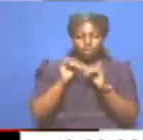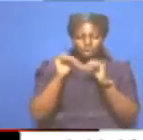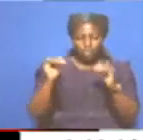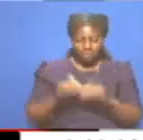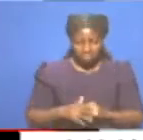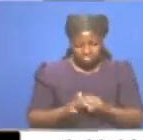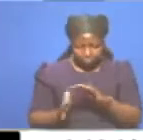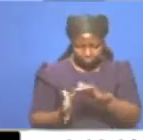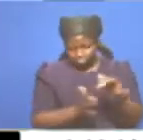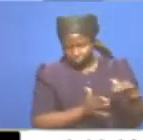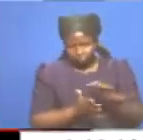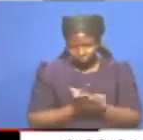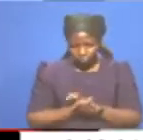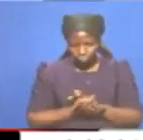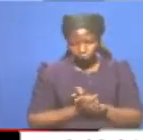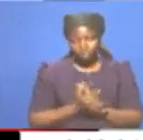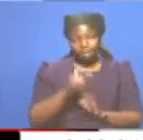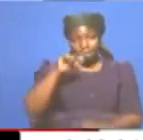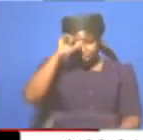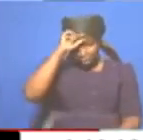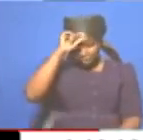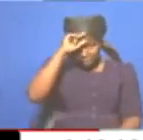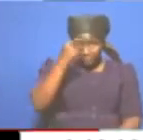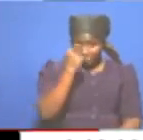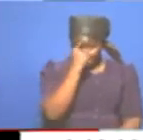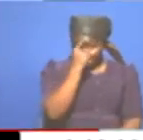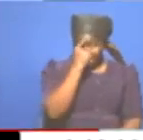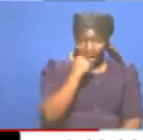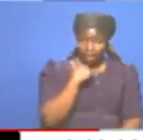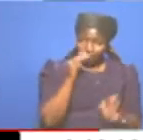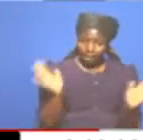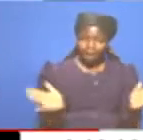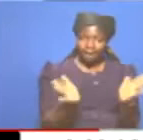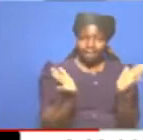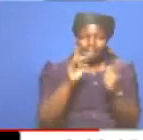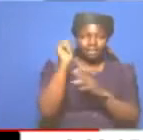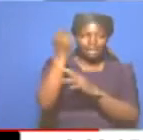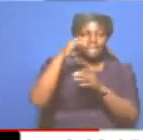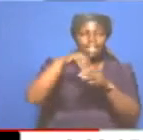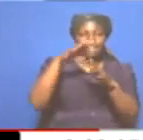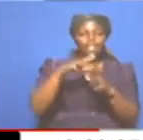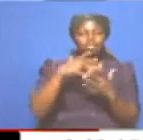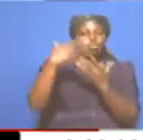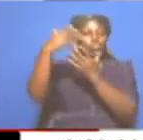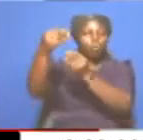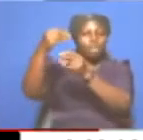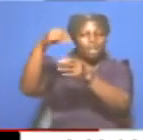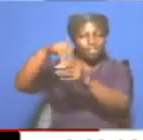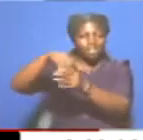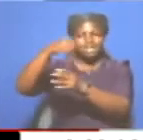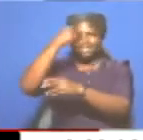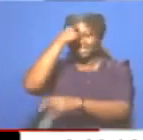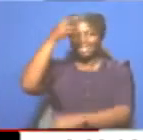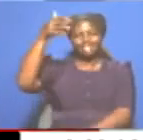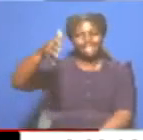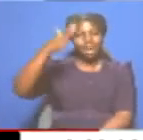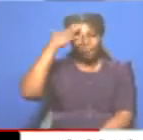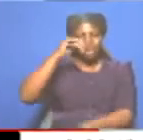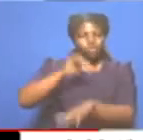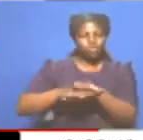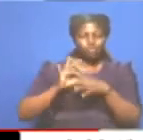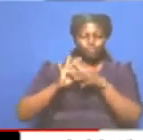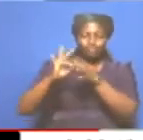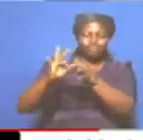Now, the Indian government has encouraged Kenyan investors to invest in India owing to the cordial relationship between the